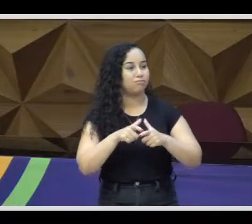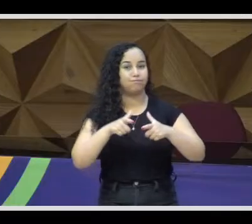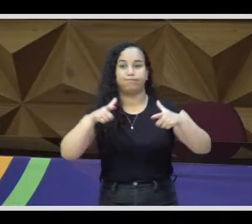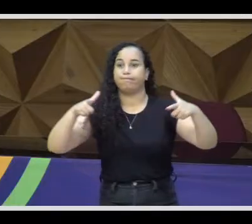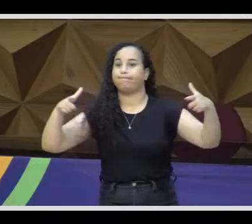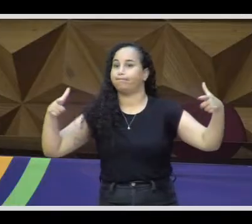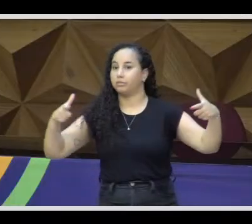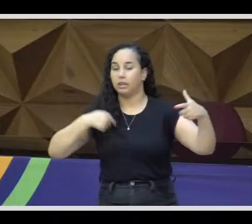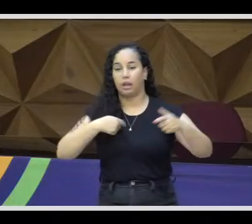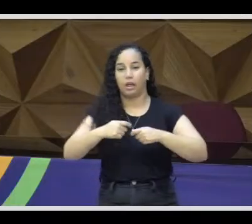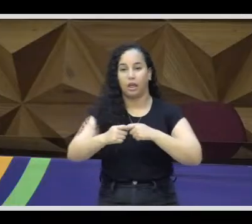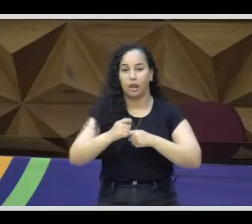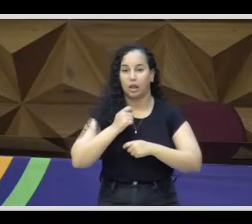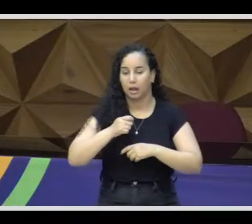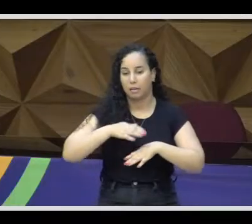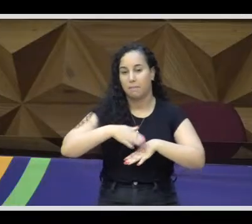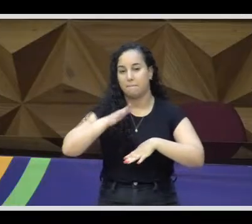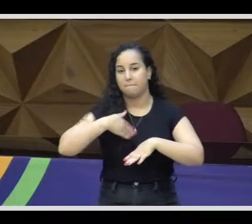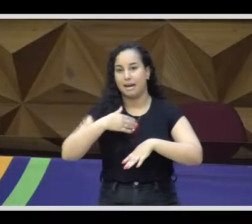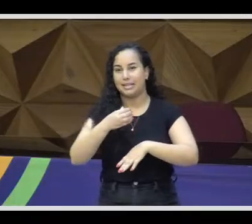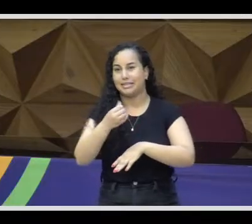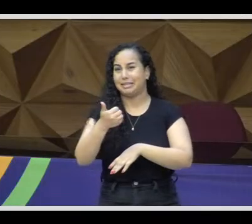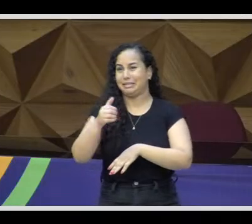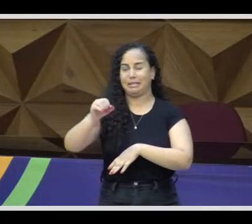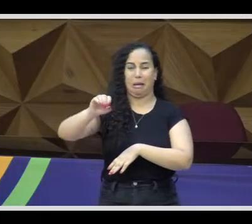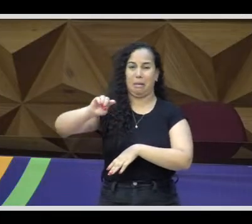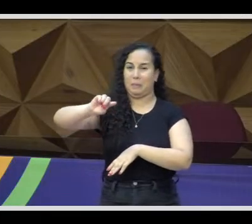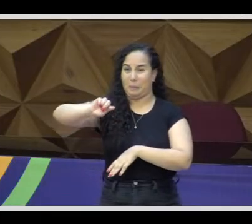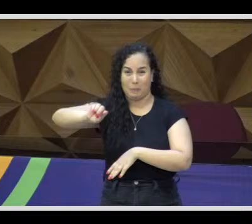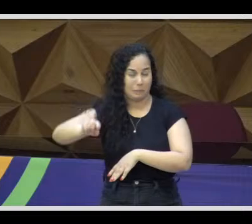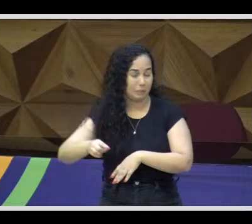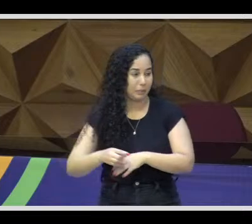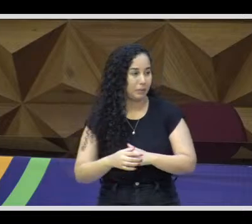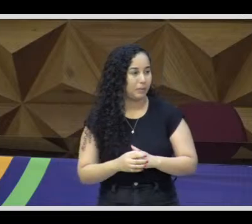We interviewed more than 10,000,